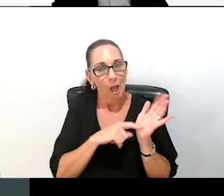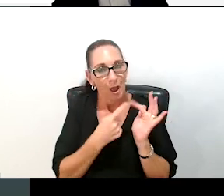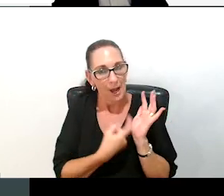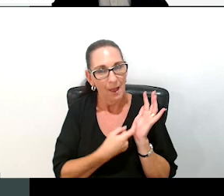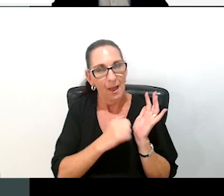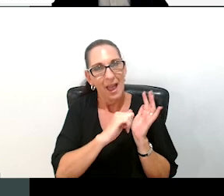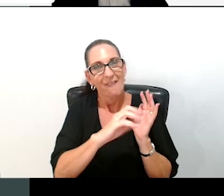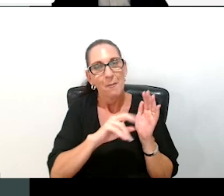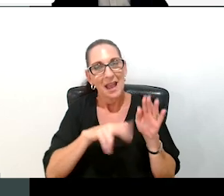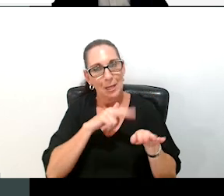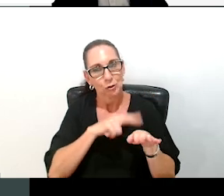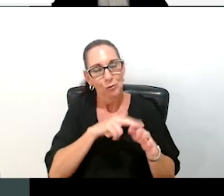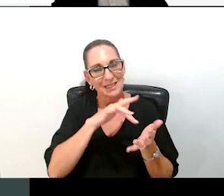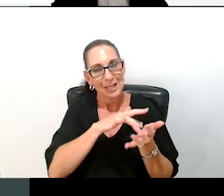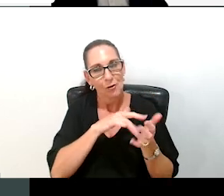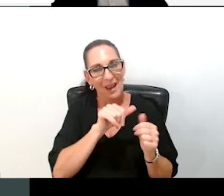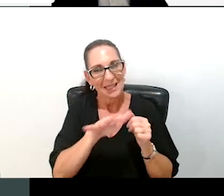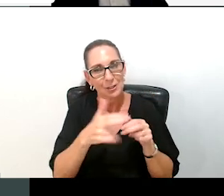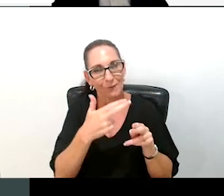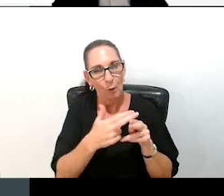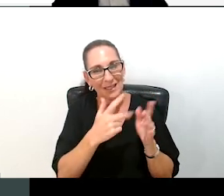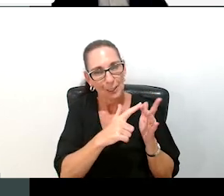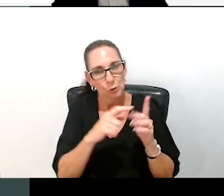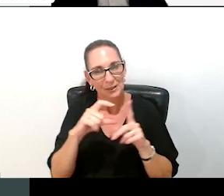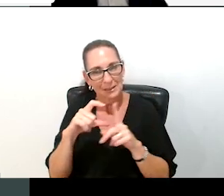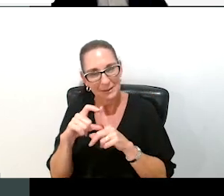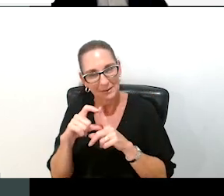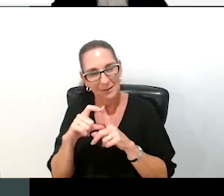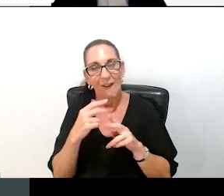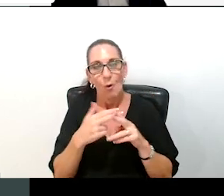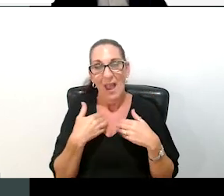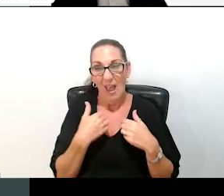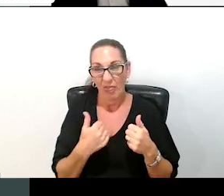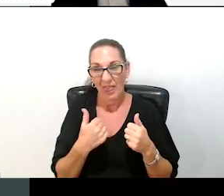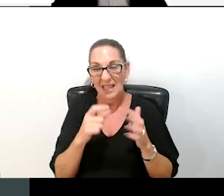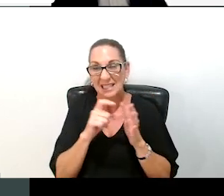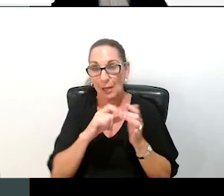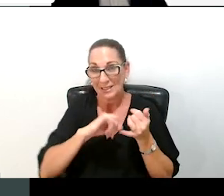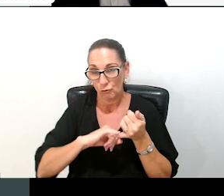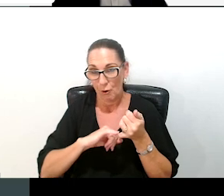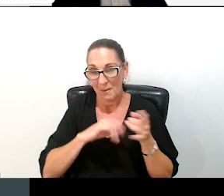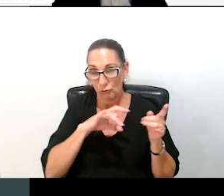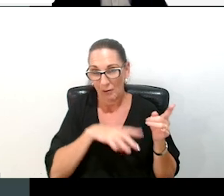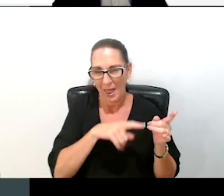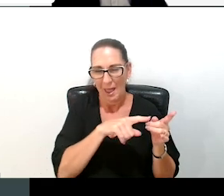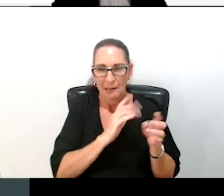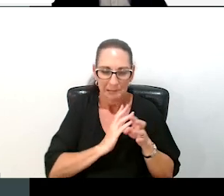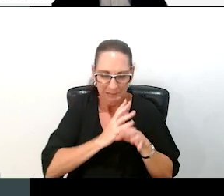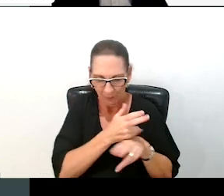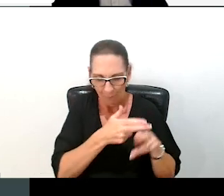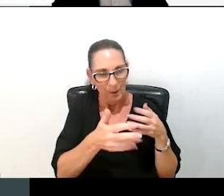from the National Centre of Excellence in Intellectual Disability Health and Down Syndrome Australia, who's worked tirelessly to make sure that this